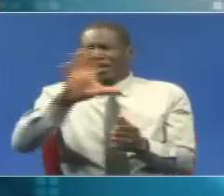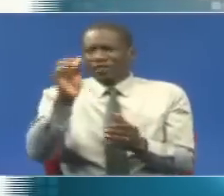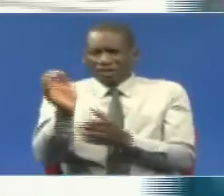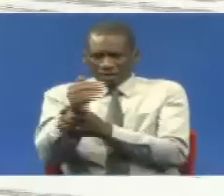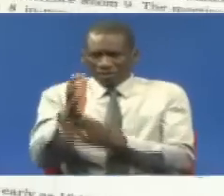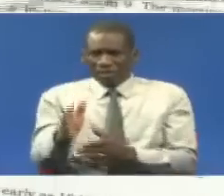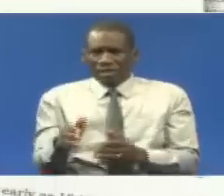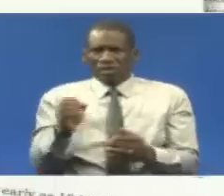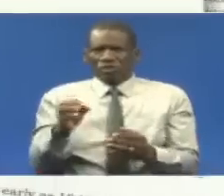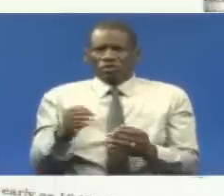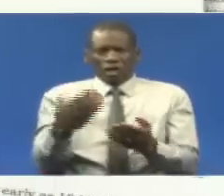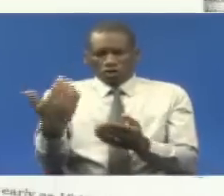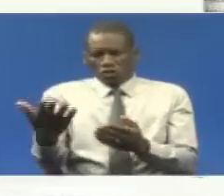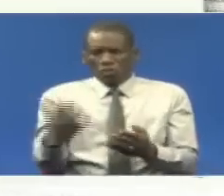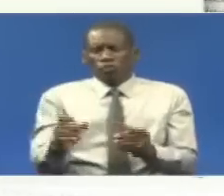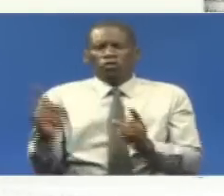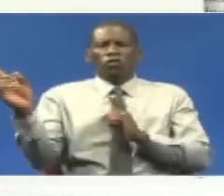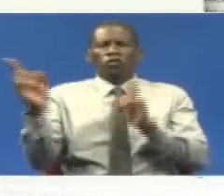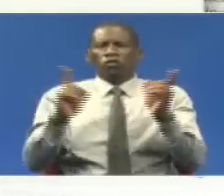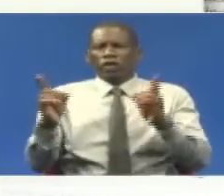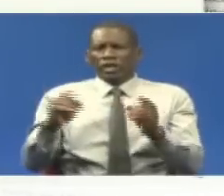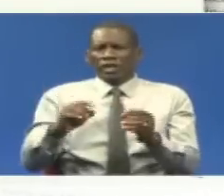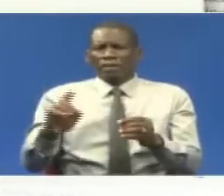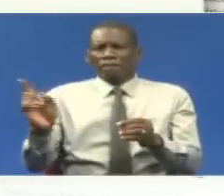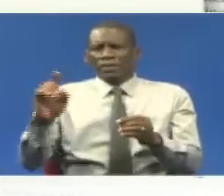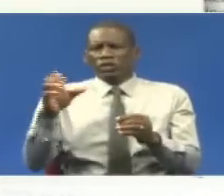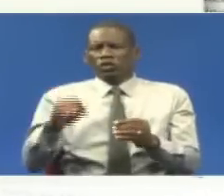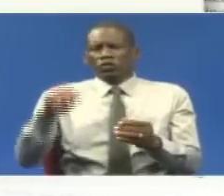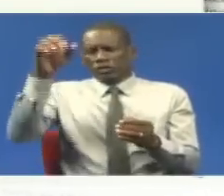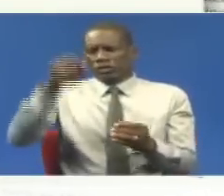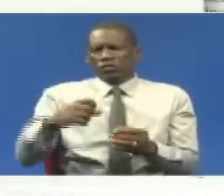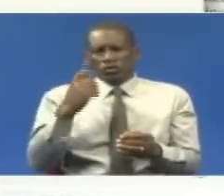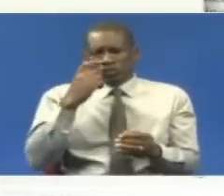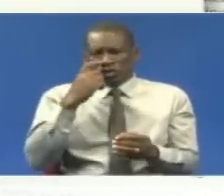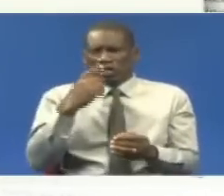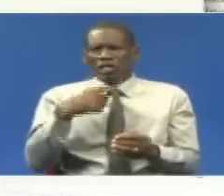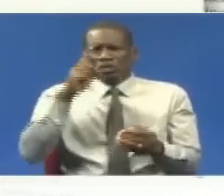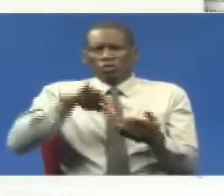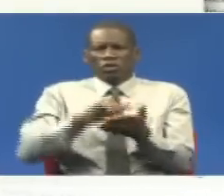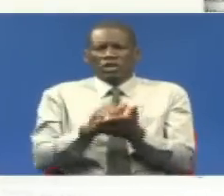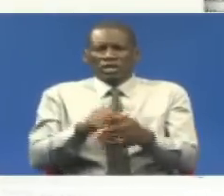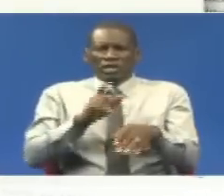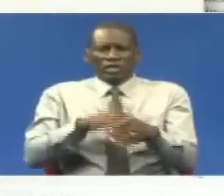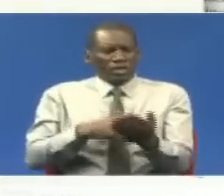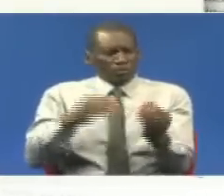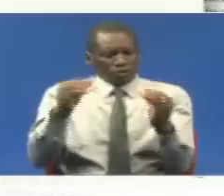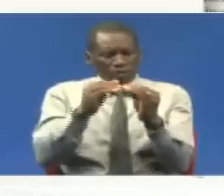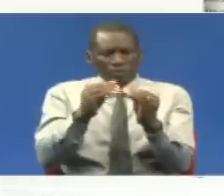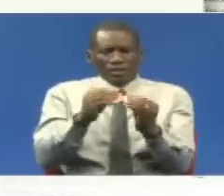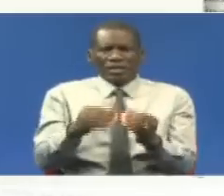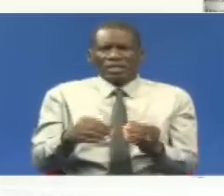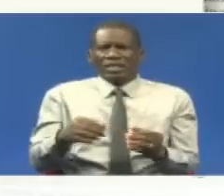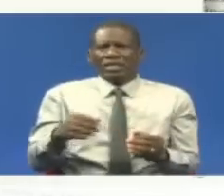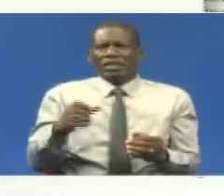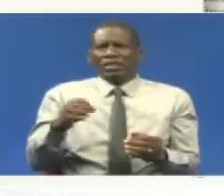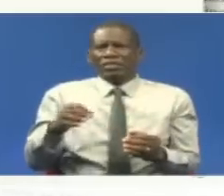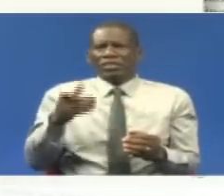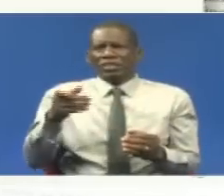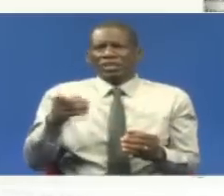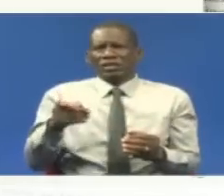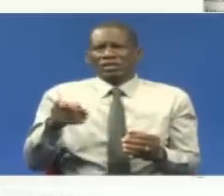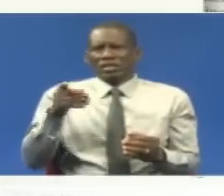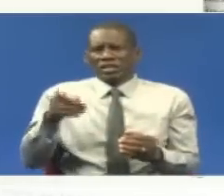the Foreign Affairs Ministry of South Sudan indicates that at a point during the course of the meeting, a monkey came and sat